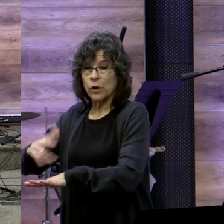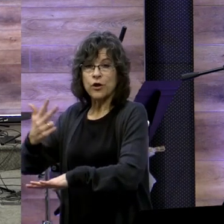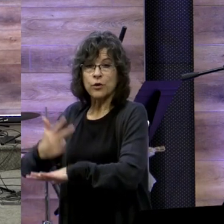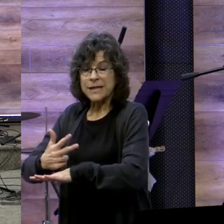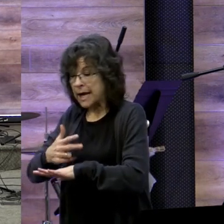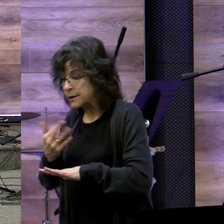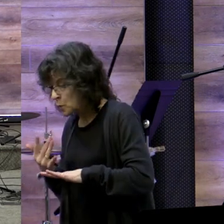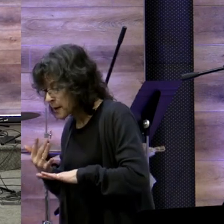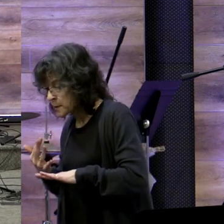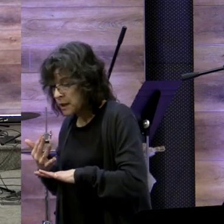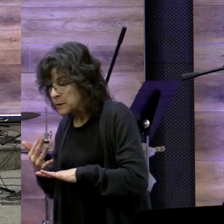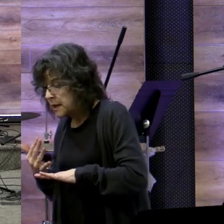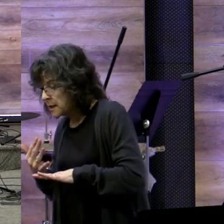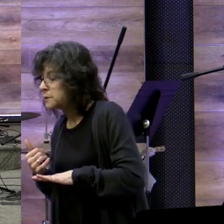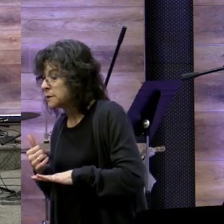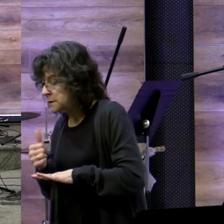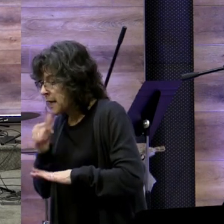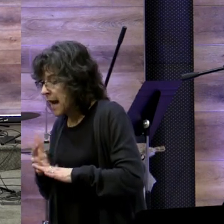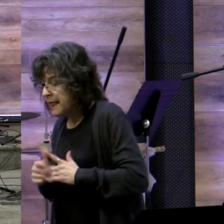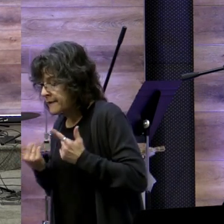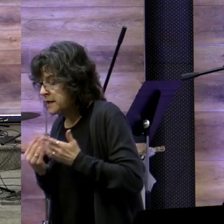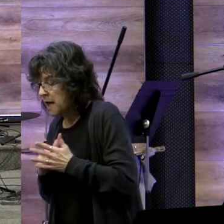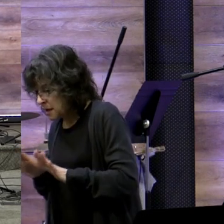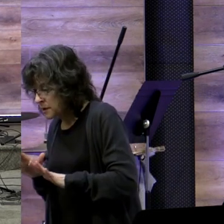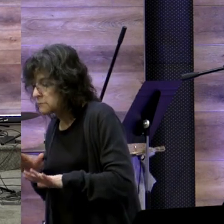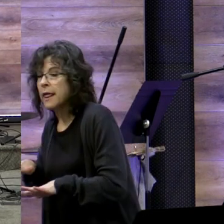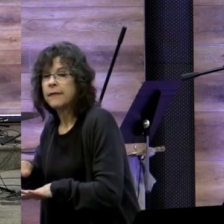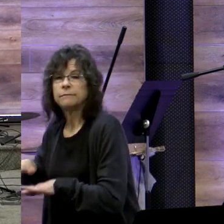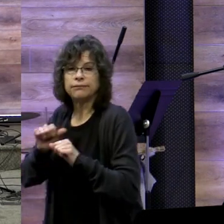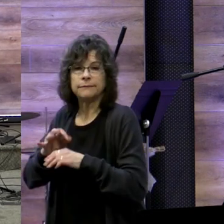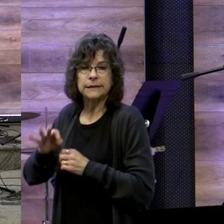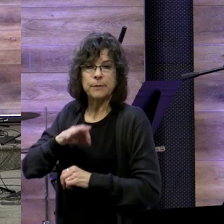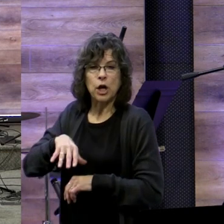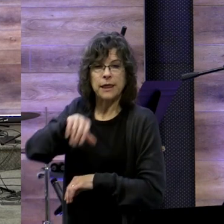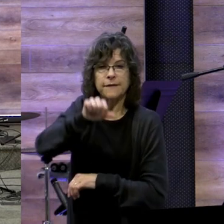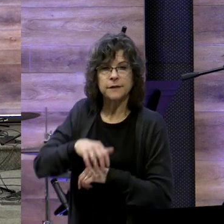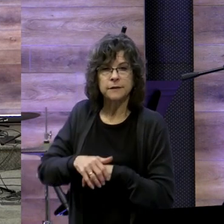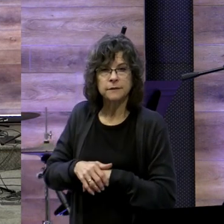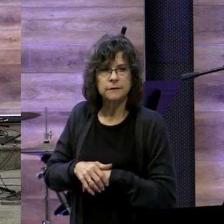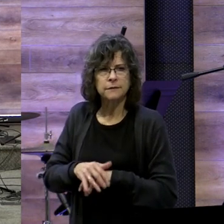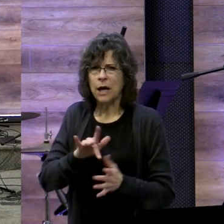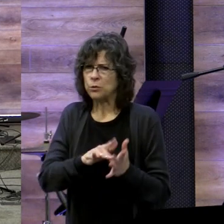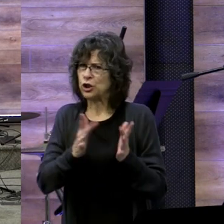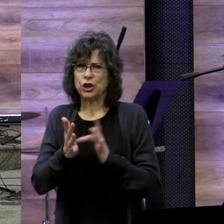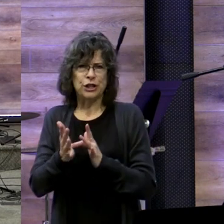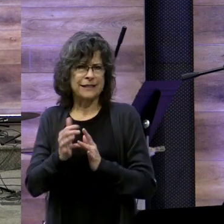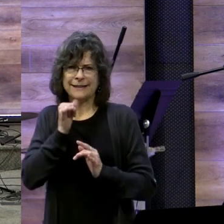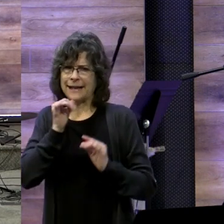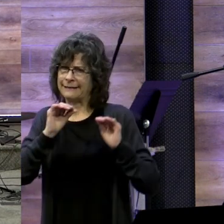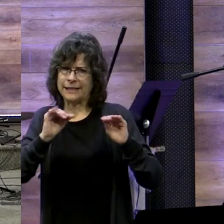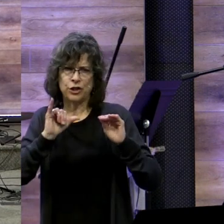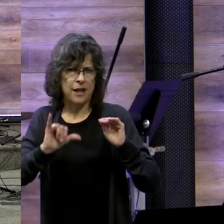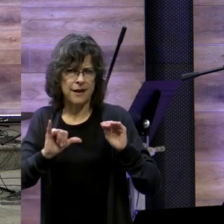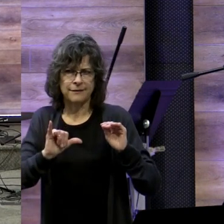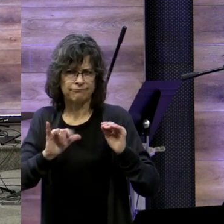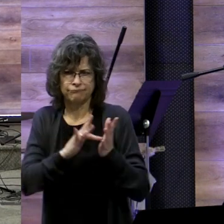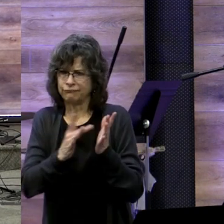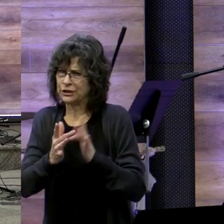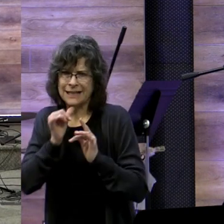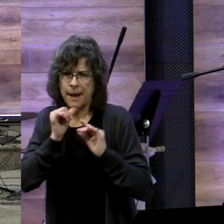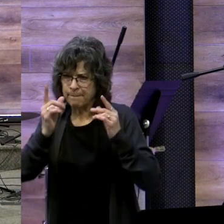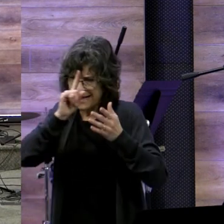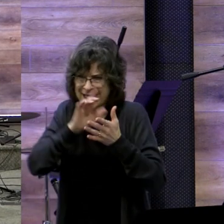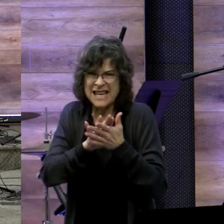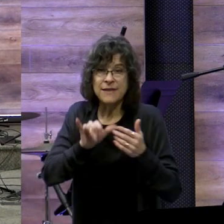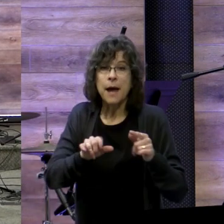they only departed when they were certain. Now, Jesus doesn't teach that or believe that, but my guess is he was aware